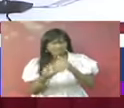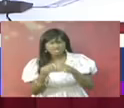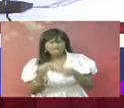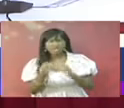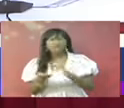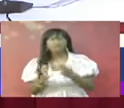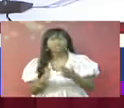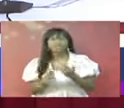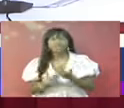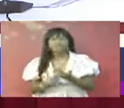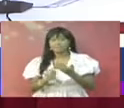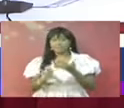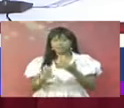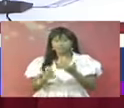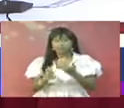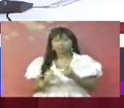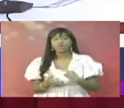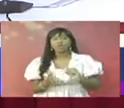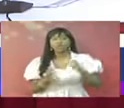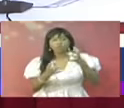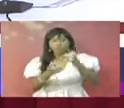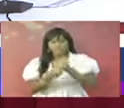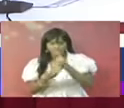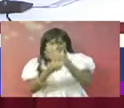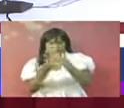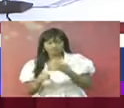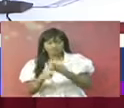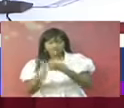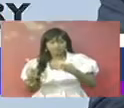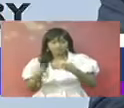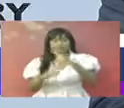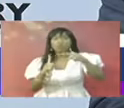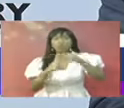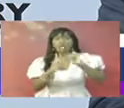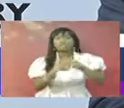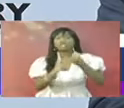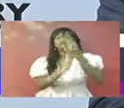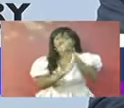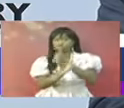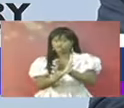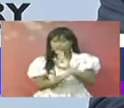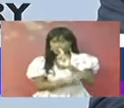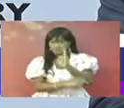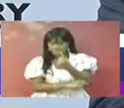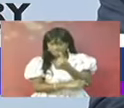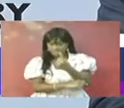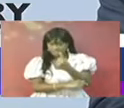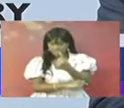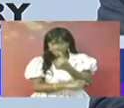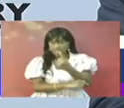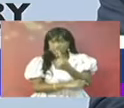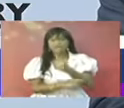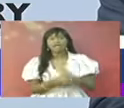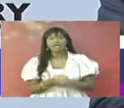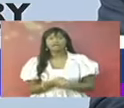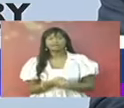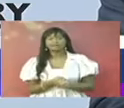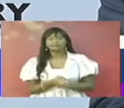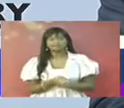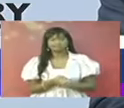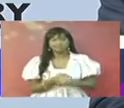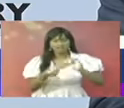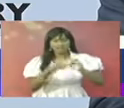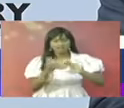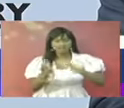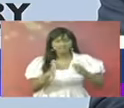is that we began to look at we took data from June going forward, the 1st of June, and the number of deaths were in the 300s, and that